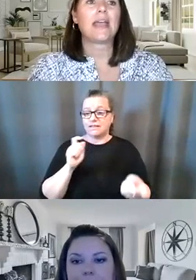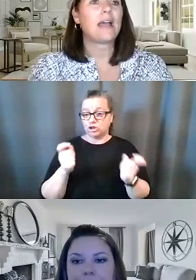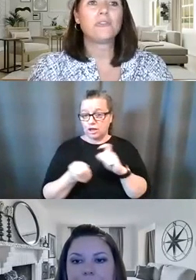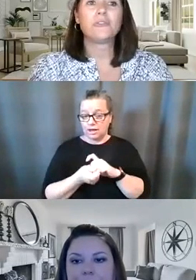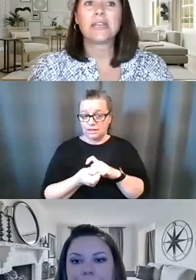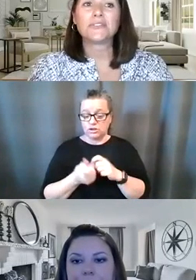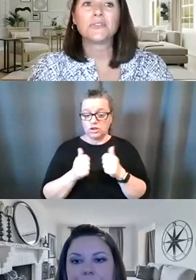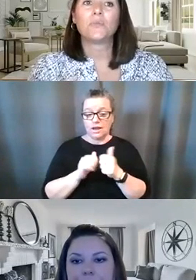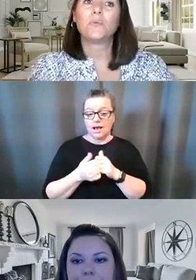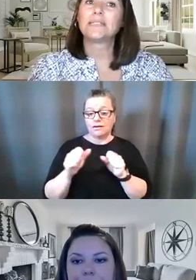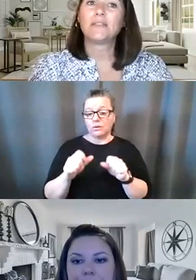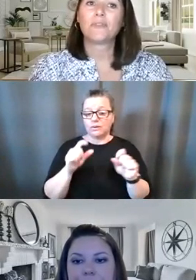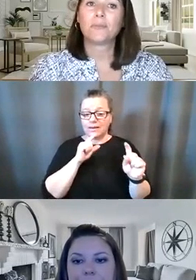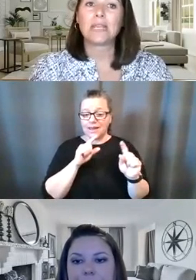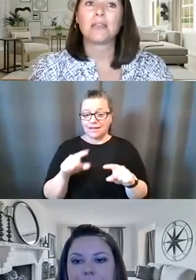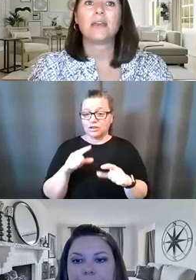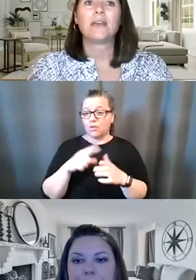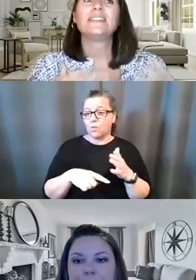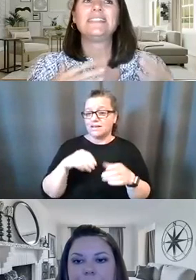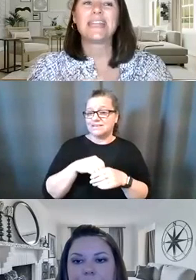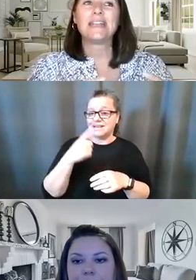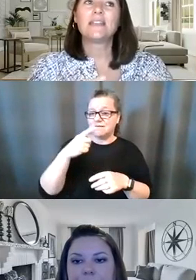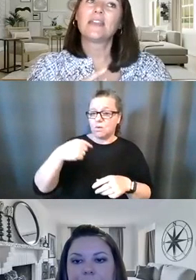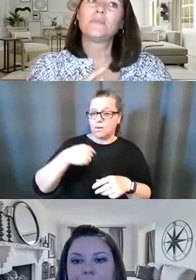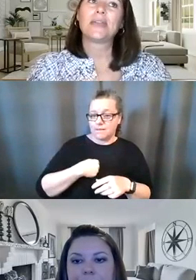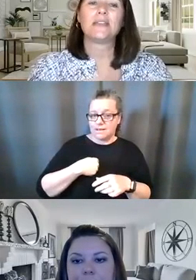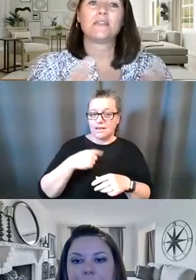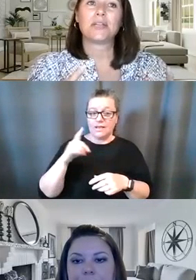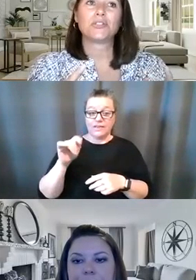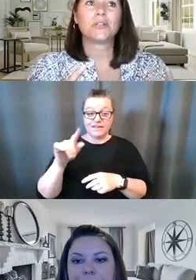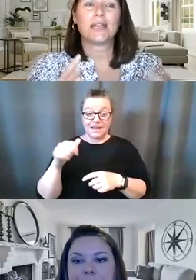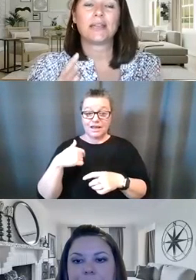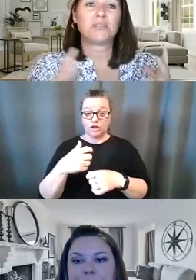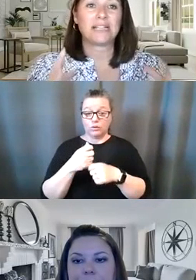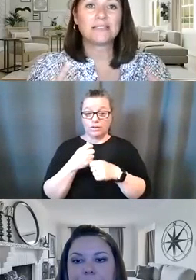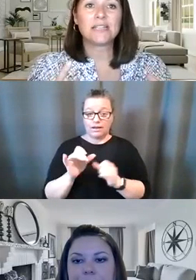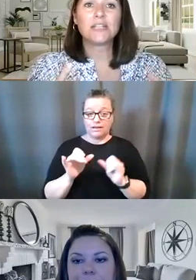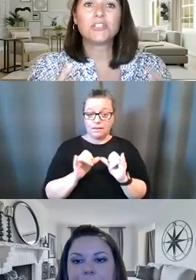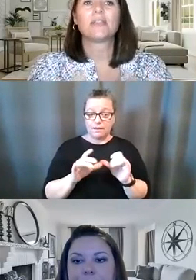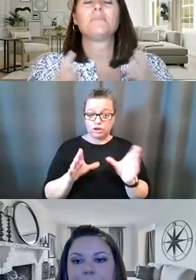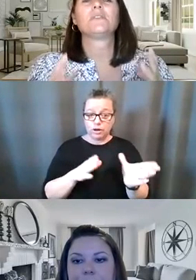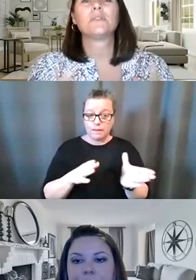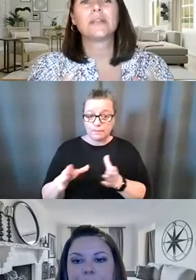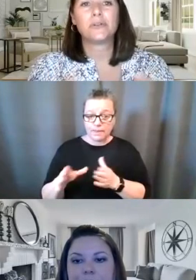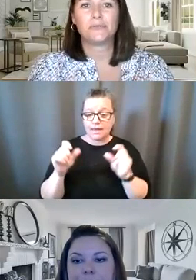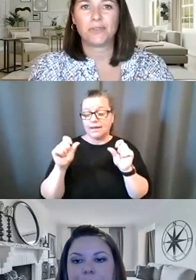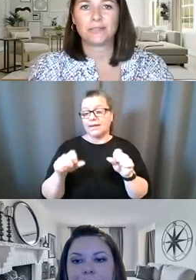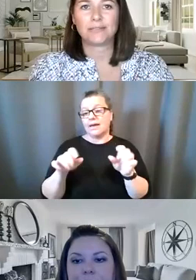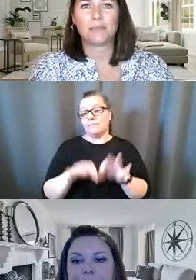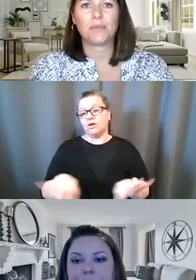and how you can answer the what's in it for me. The data that you get in the measure and plan stage can be critical for this